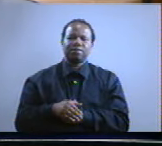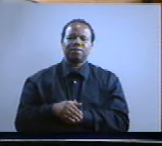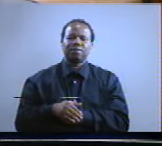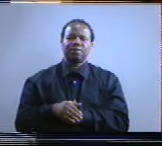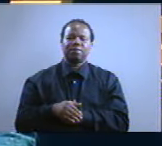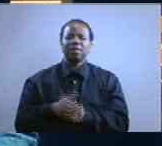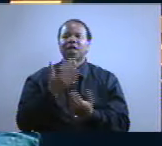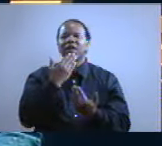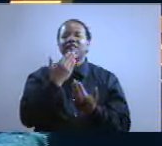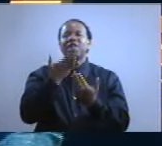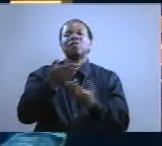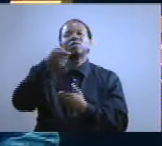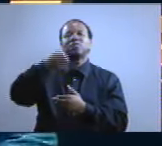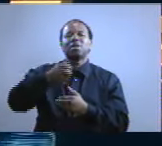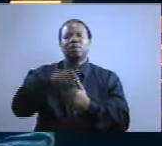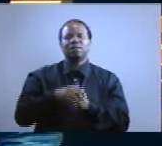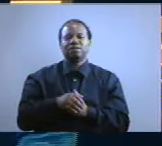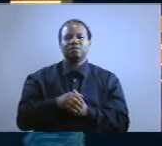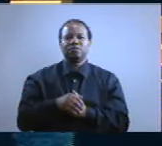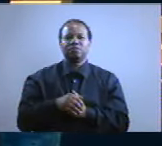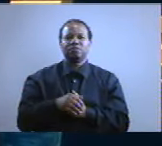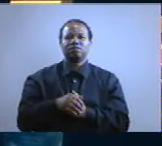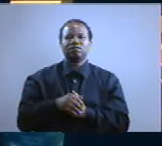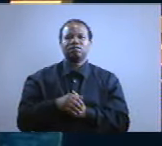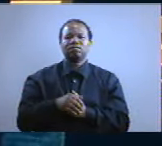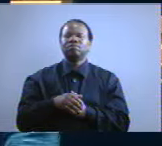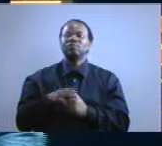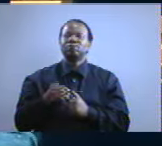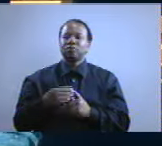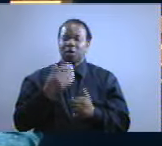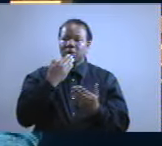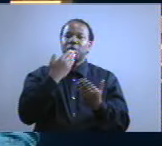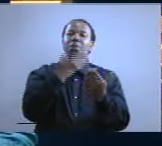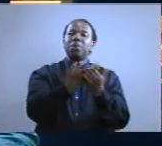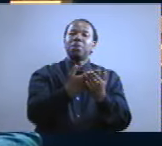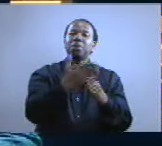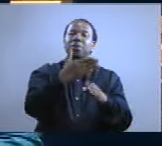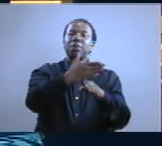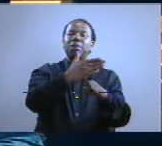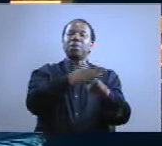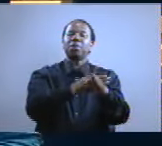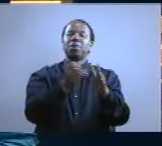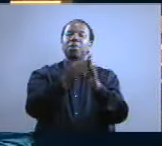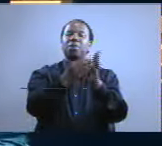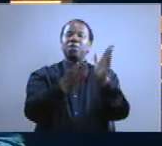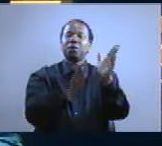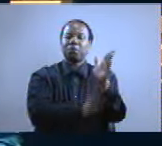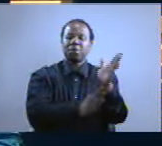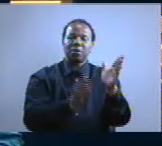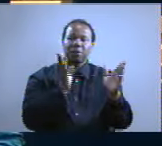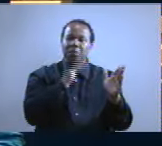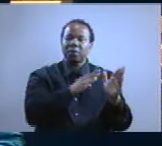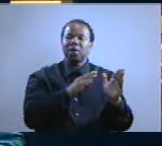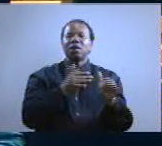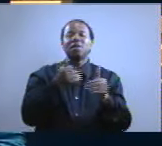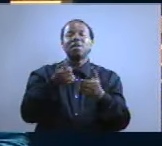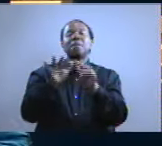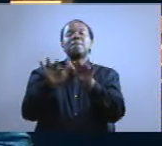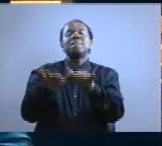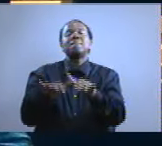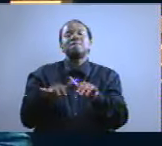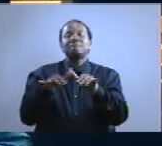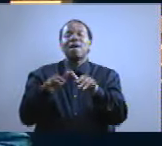Thank you, Honorable Speaker. I move without notice that the House welcomes the recent renaming